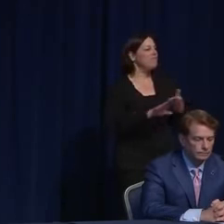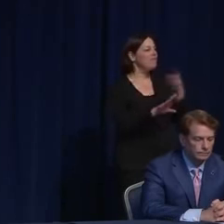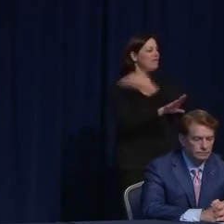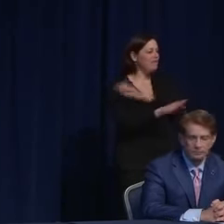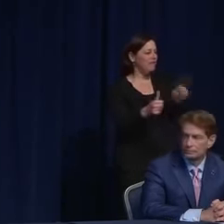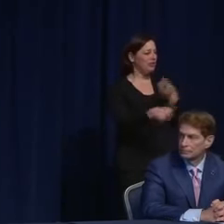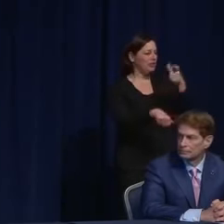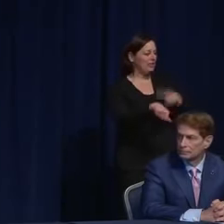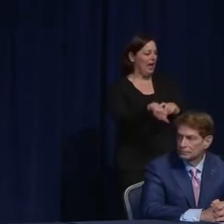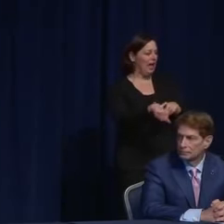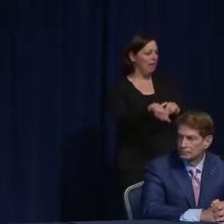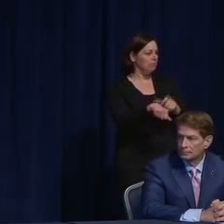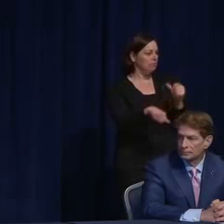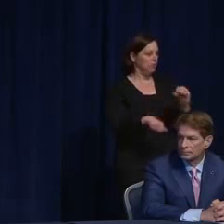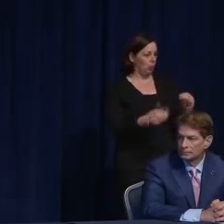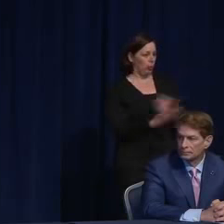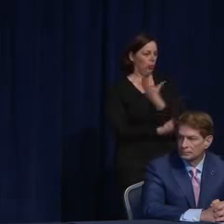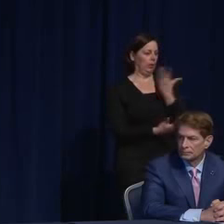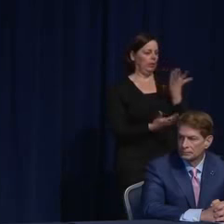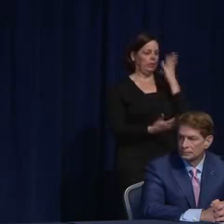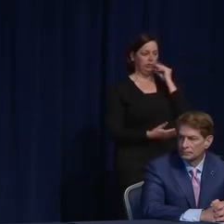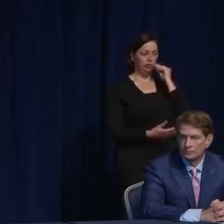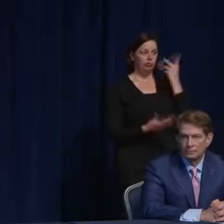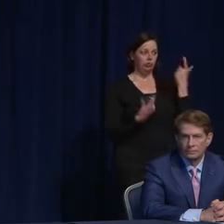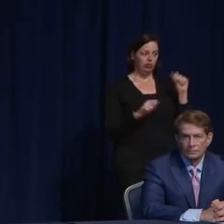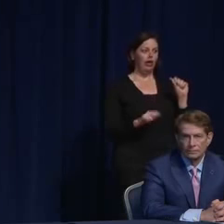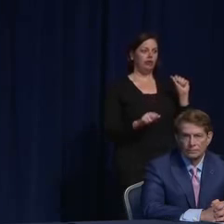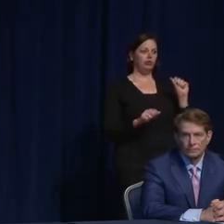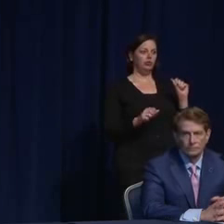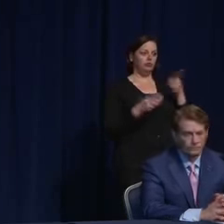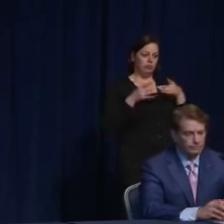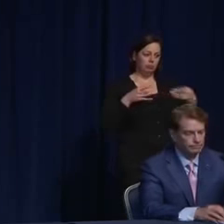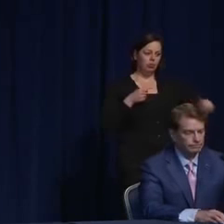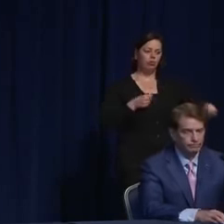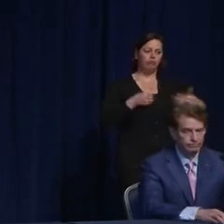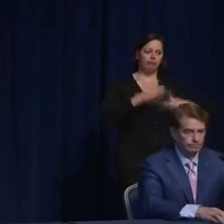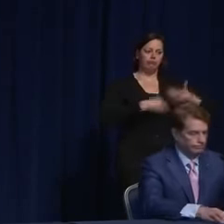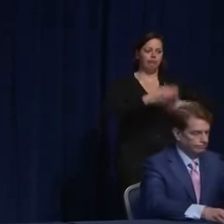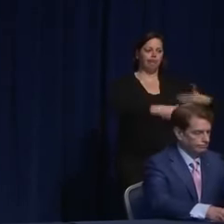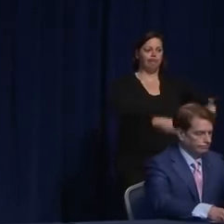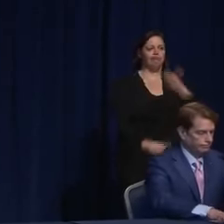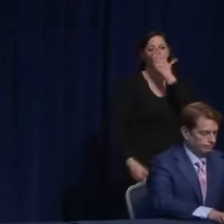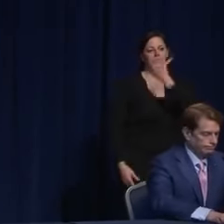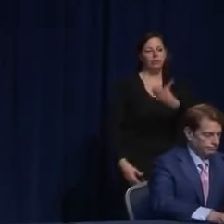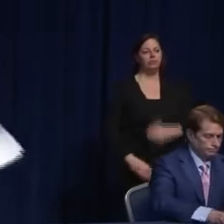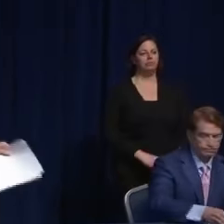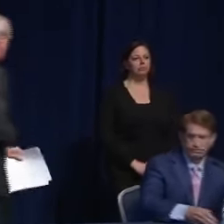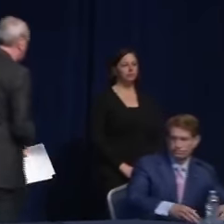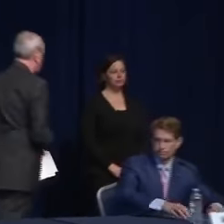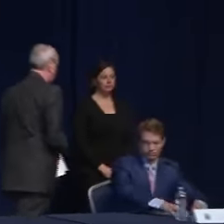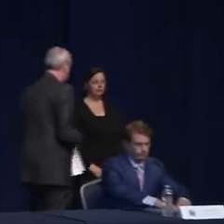this as smoothly as executed as possible. Thank you all. I'll see you in a bit. Thank you, Governor.